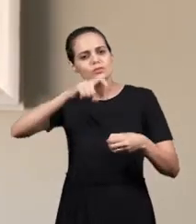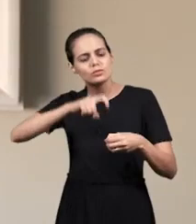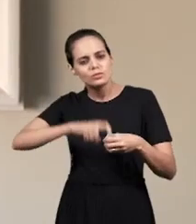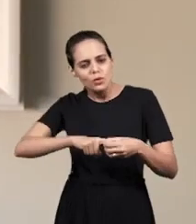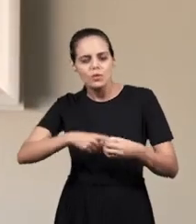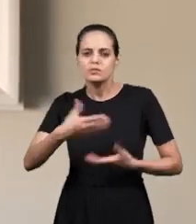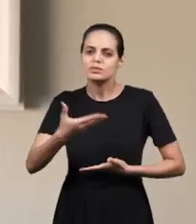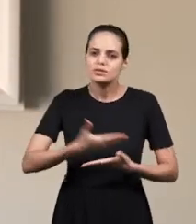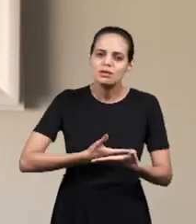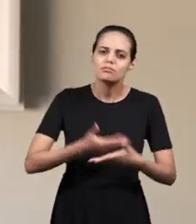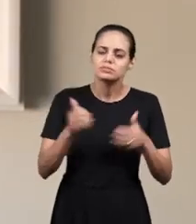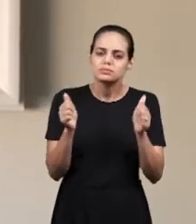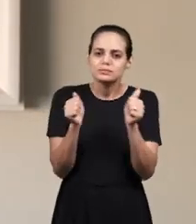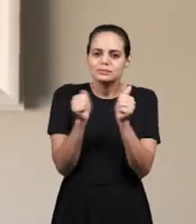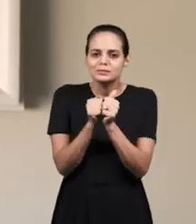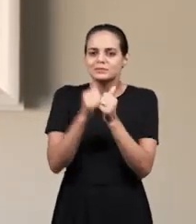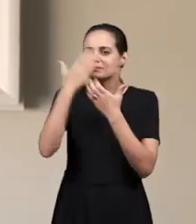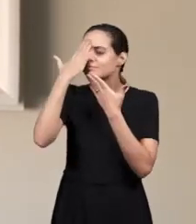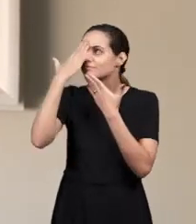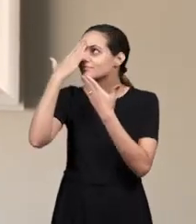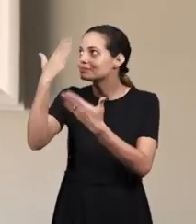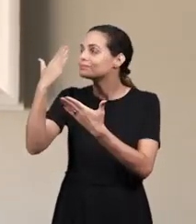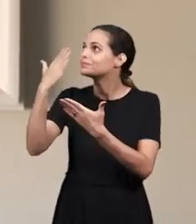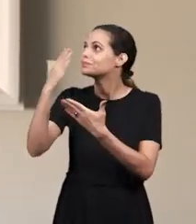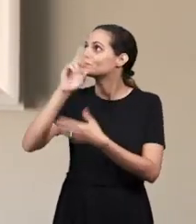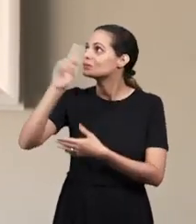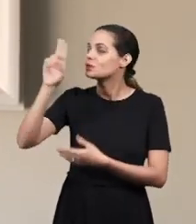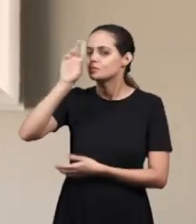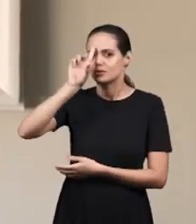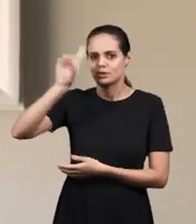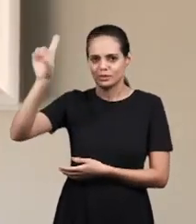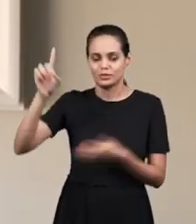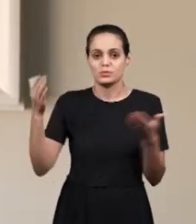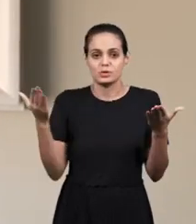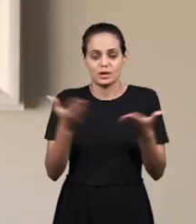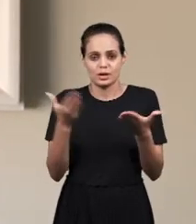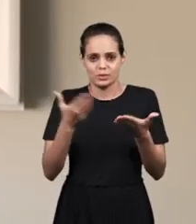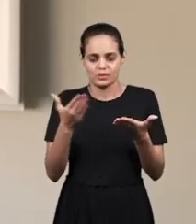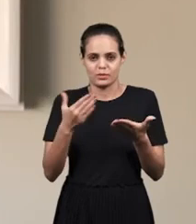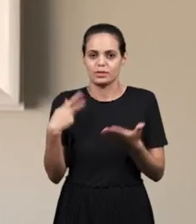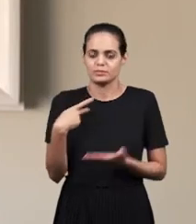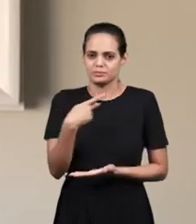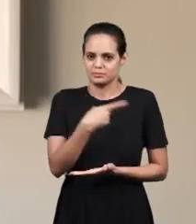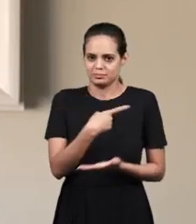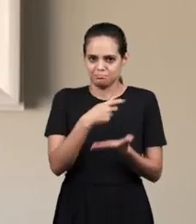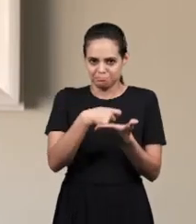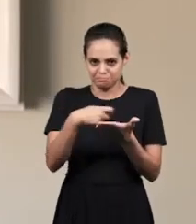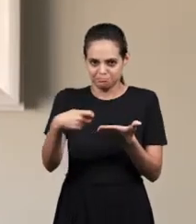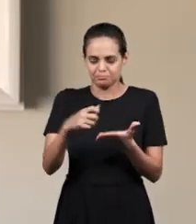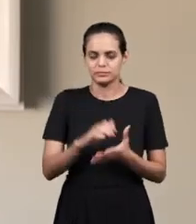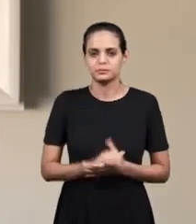gathered again with the brothers, because this is our great desire, so we may be with our brothers,